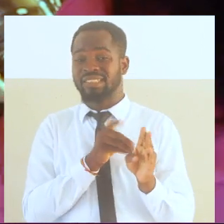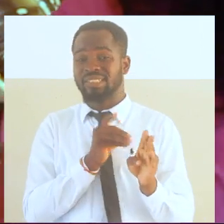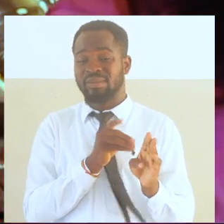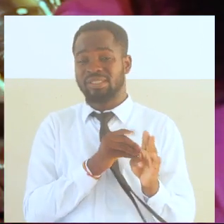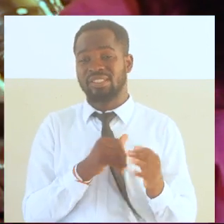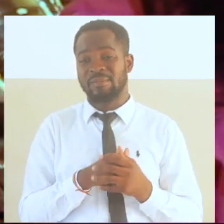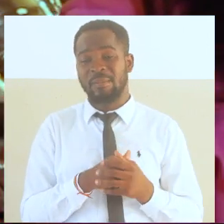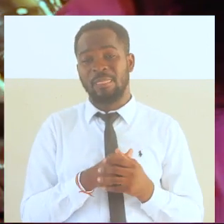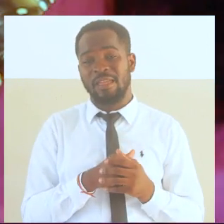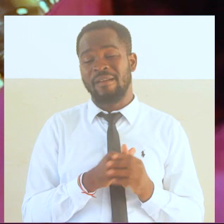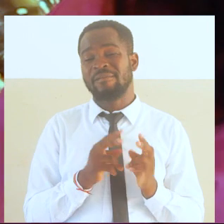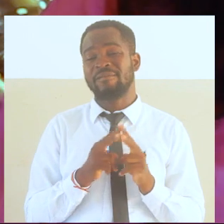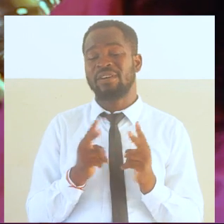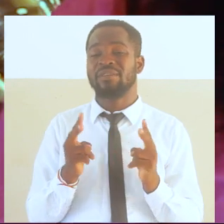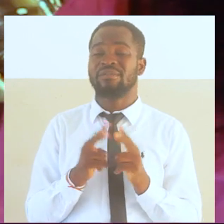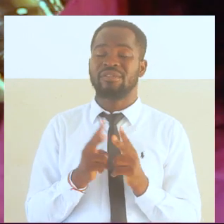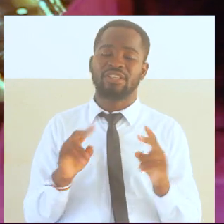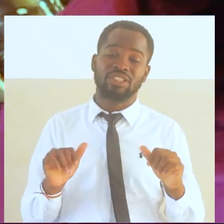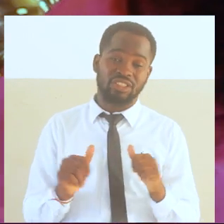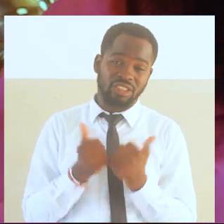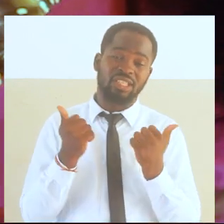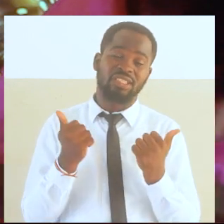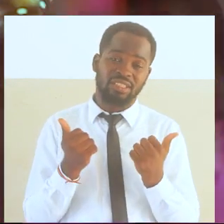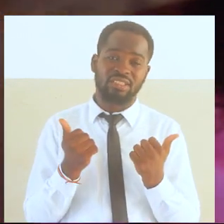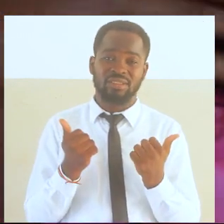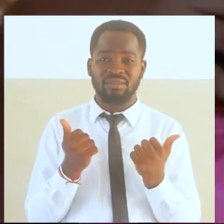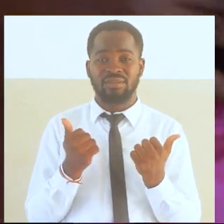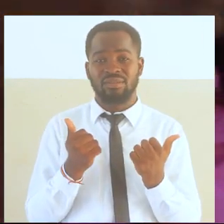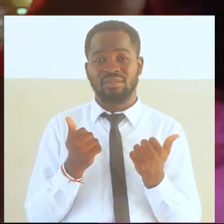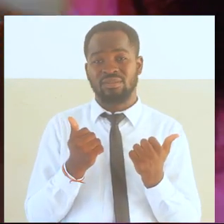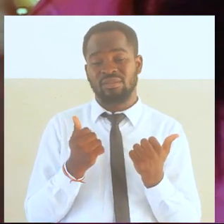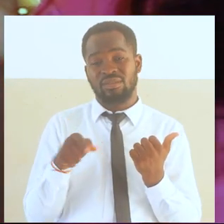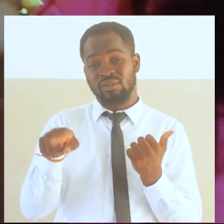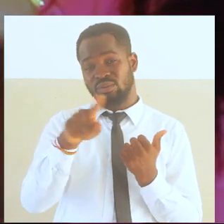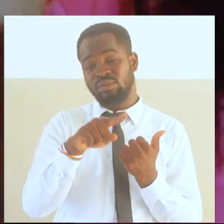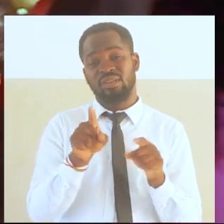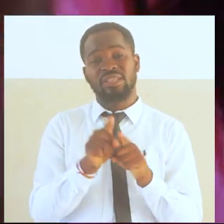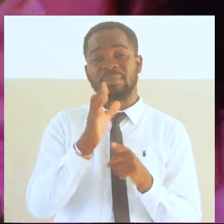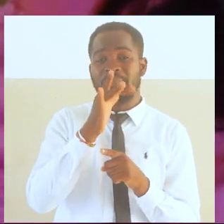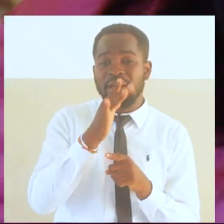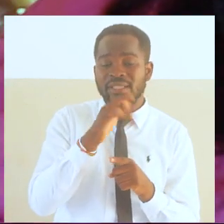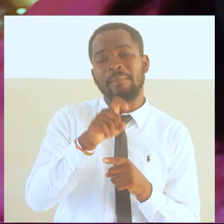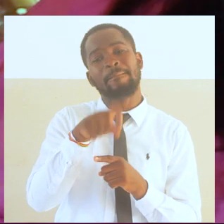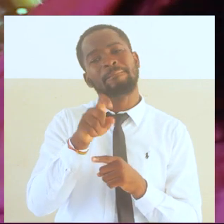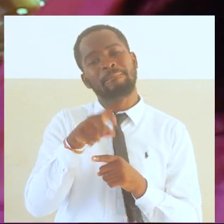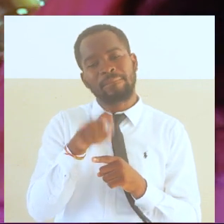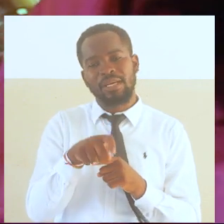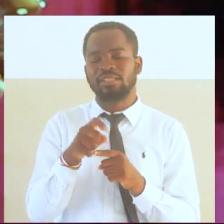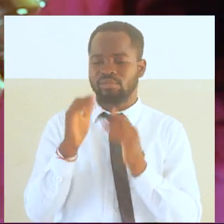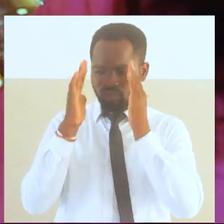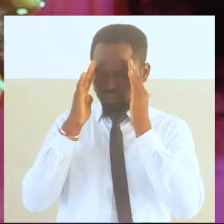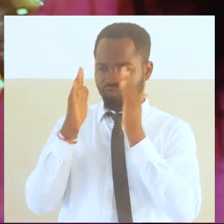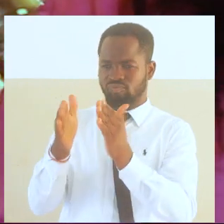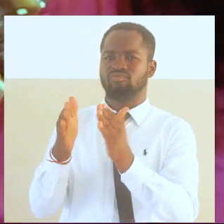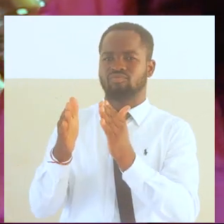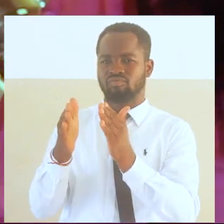and I don't know what happened, but then the stool just came out and I was sitting by somebody